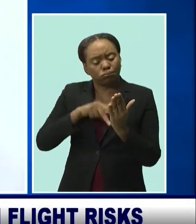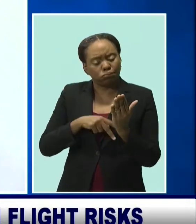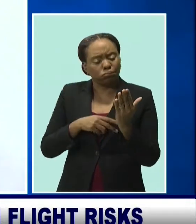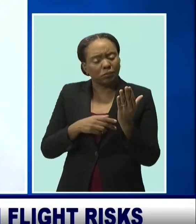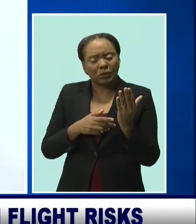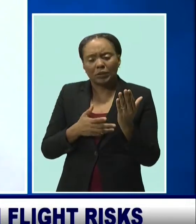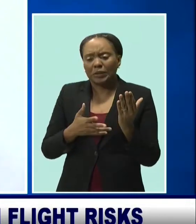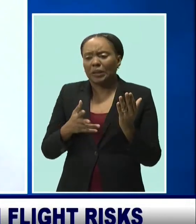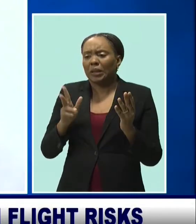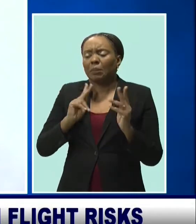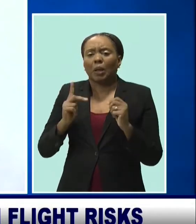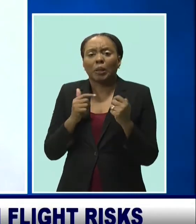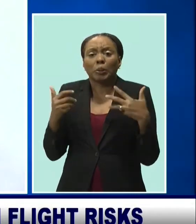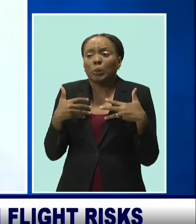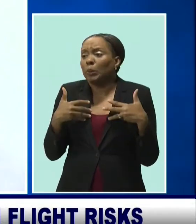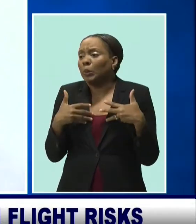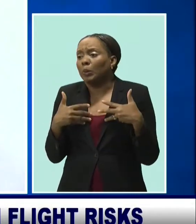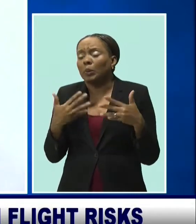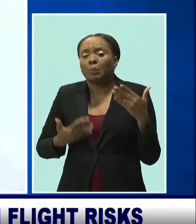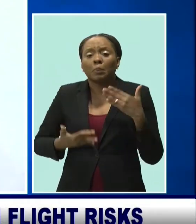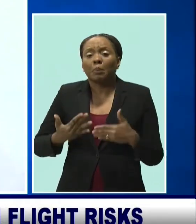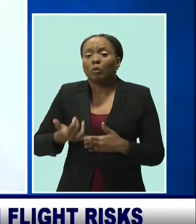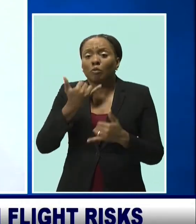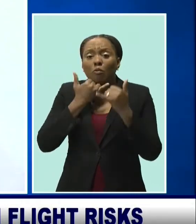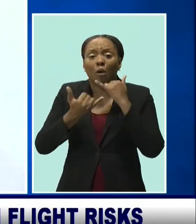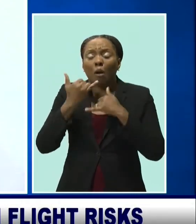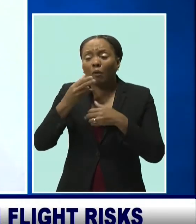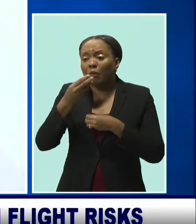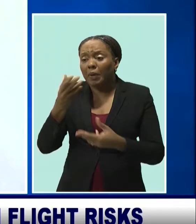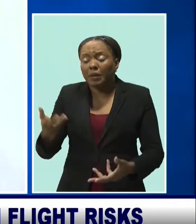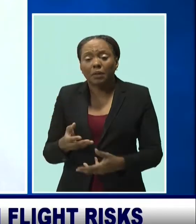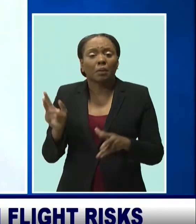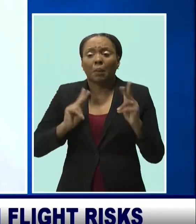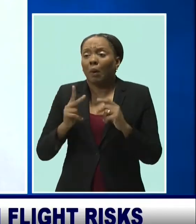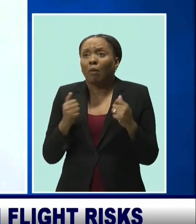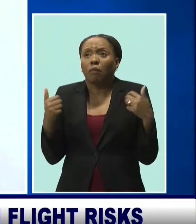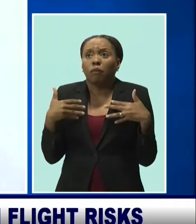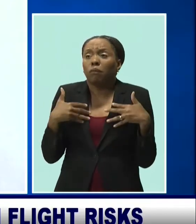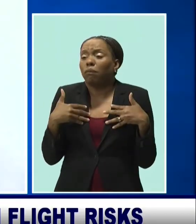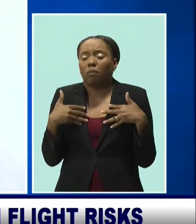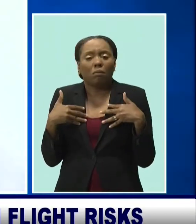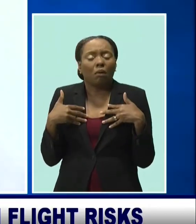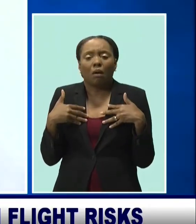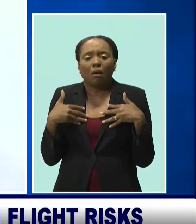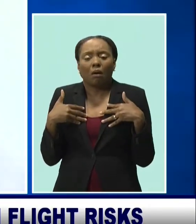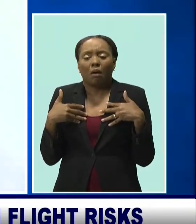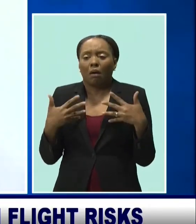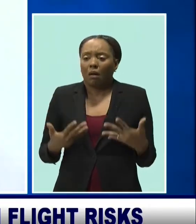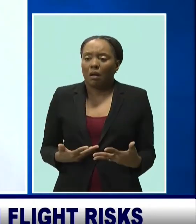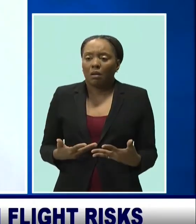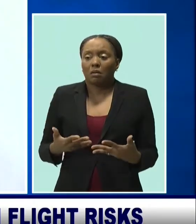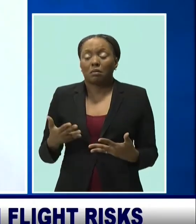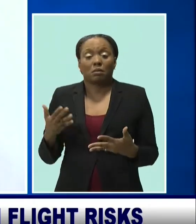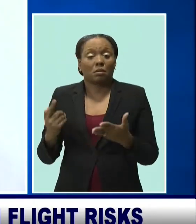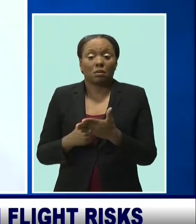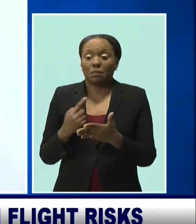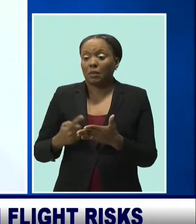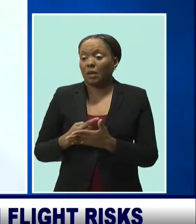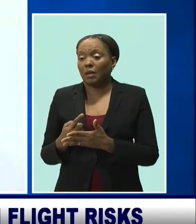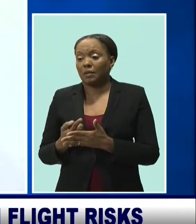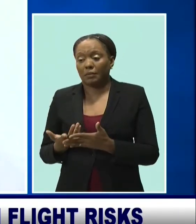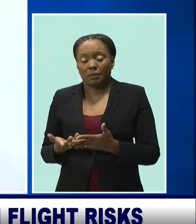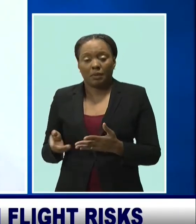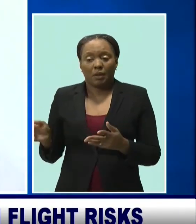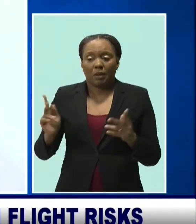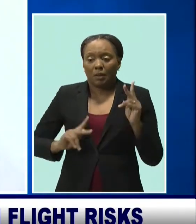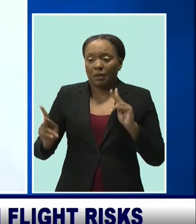some misinformation, may not be intentional, so it may be just misinformation and in sometimes disinformation. And so